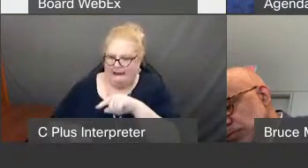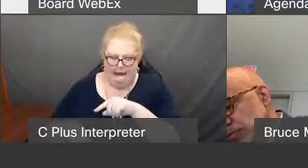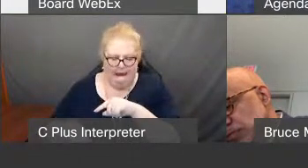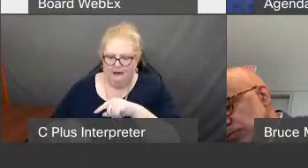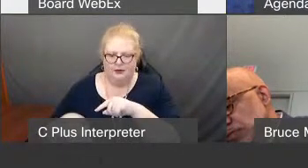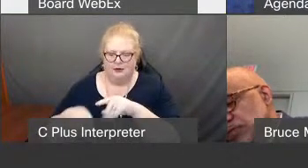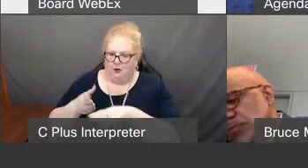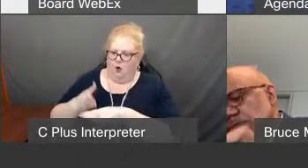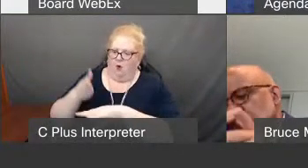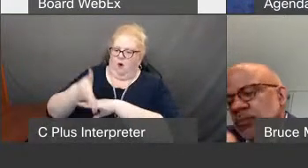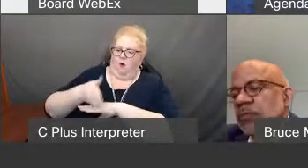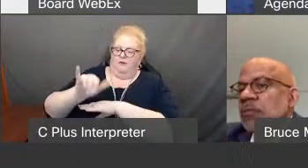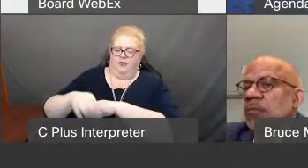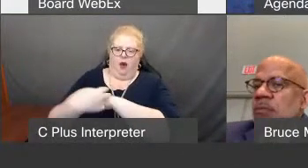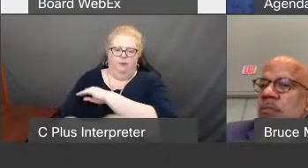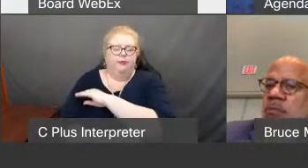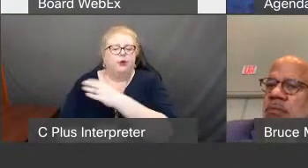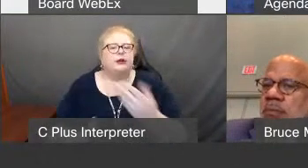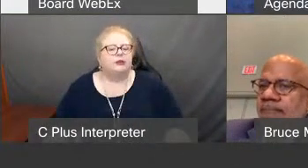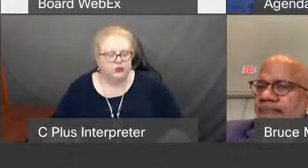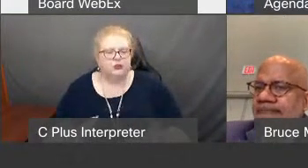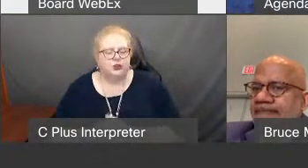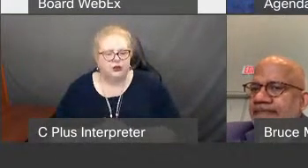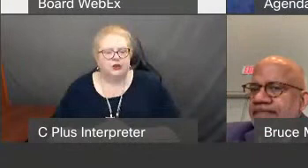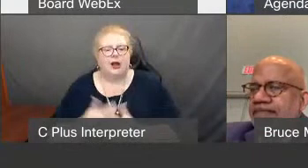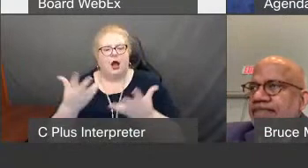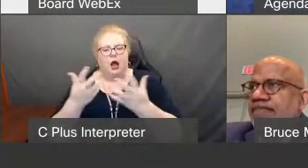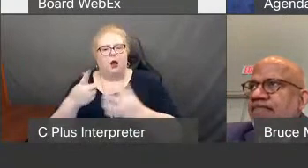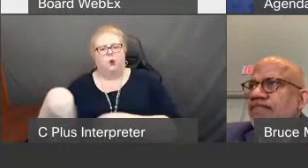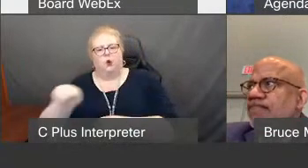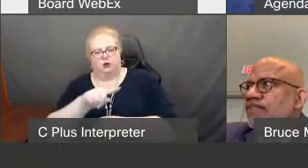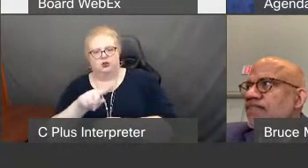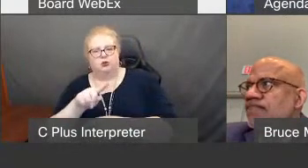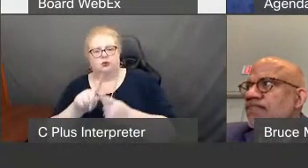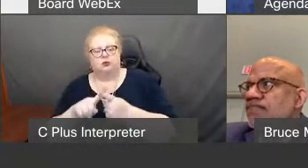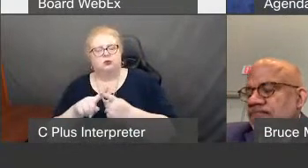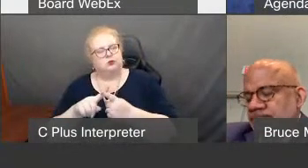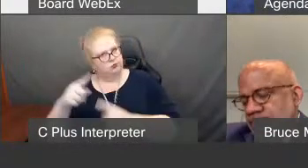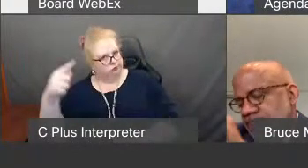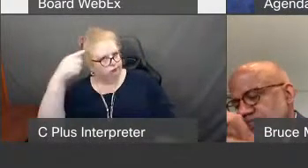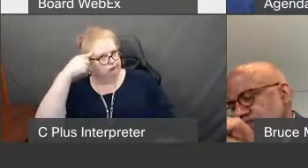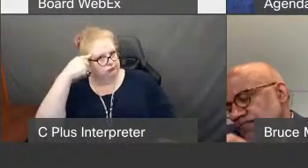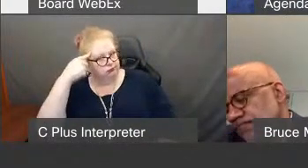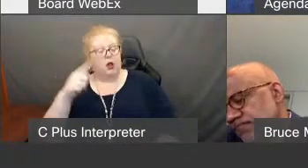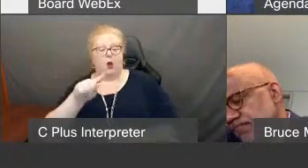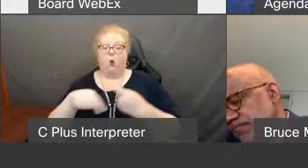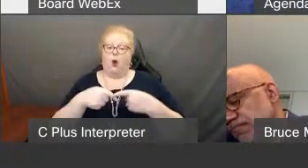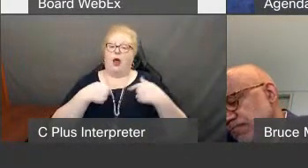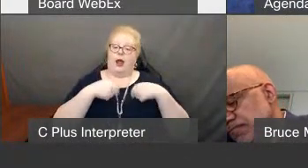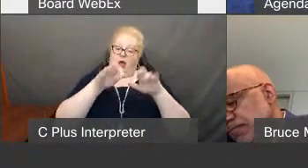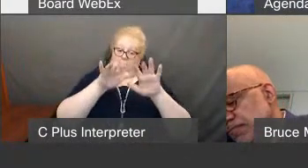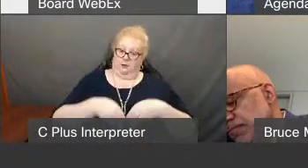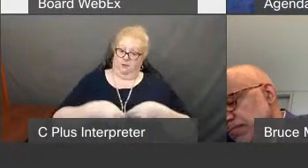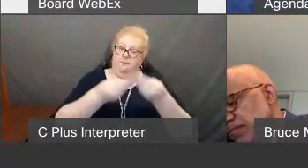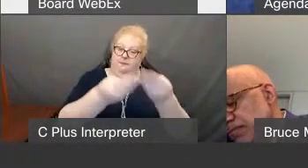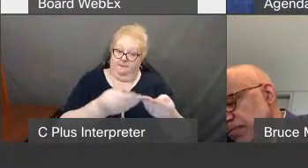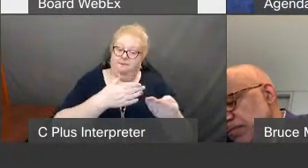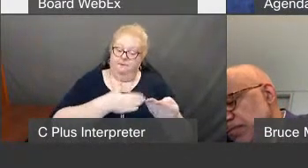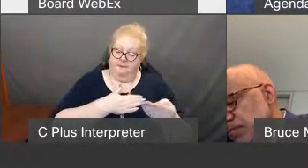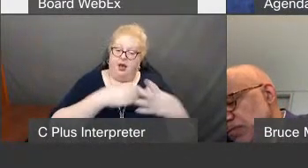on your radar, but when I submit my summary, I'll be sure to include it.